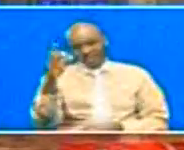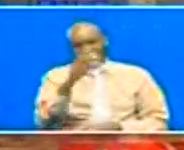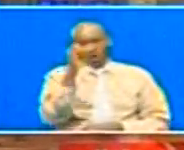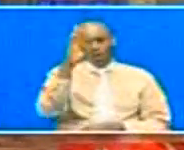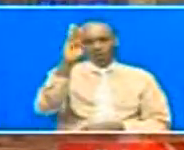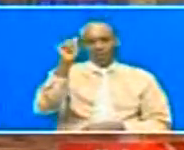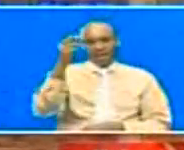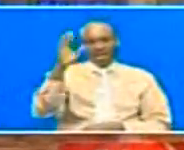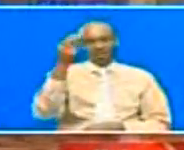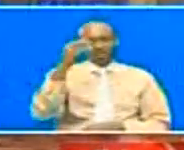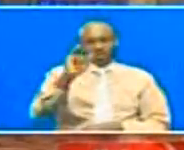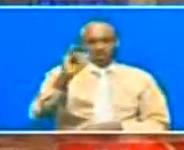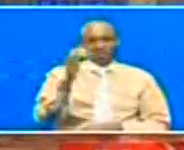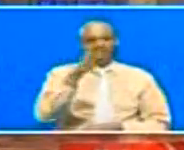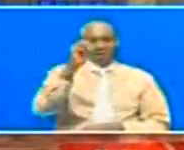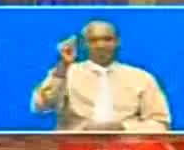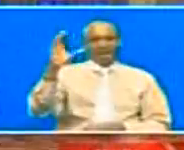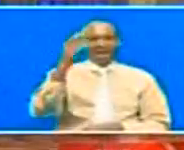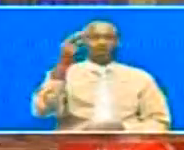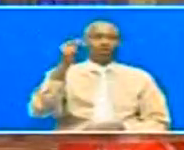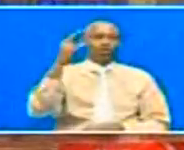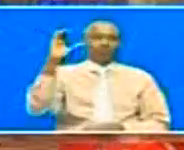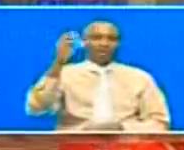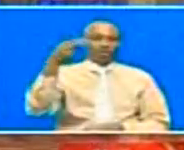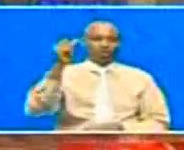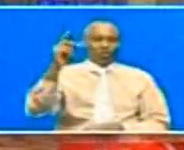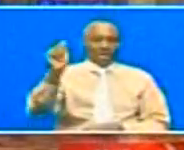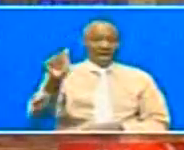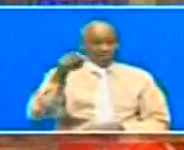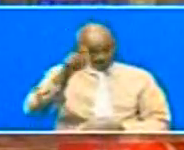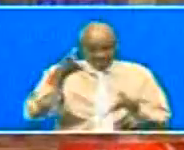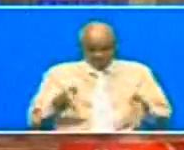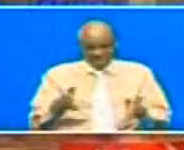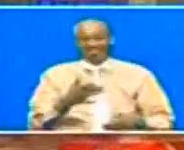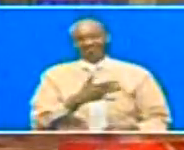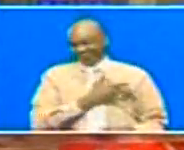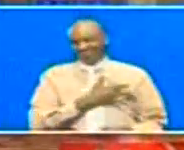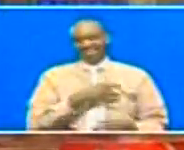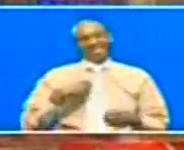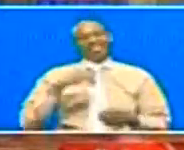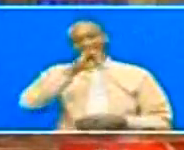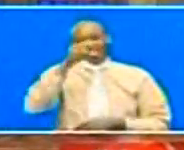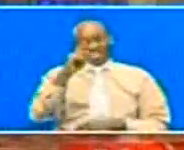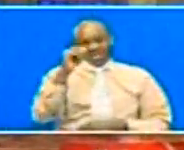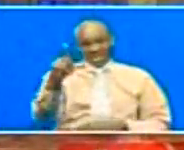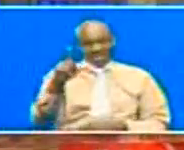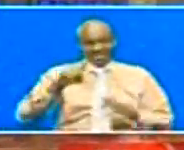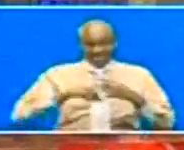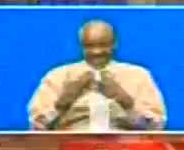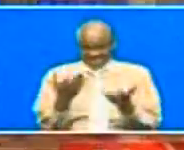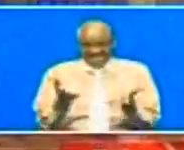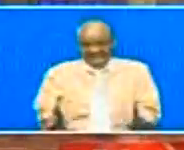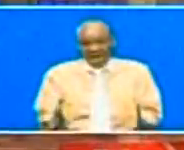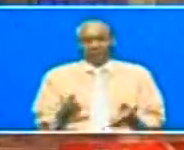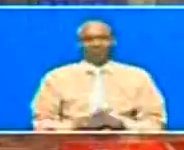Obachi Machoka. He's my guest on Inspiration Thursday. JKL begins